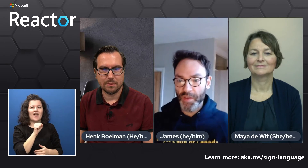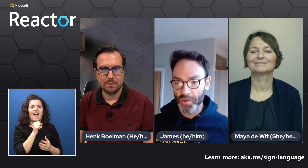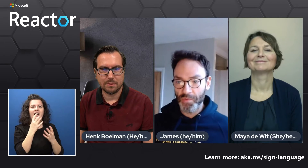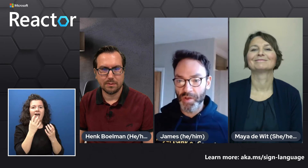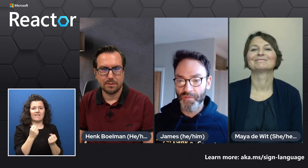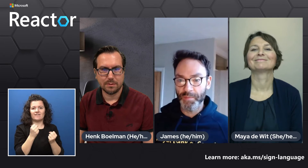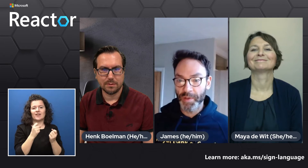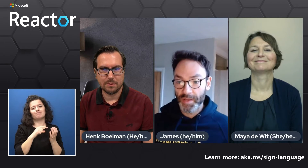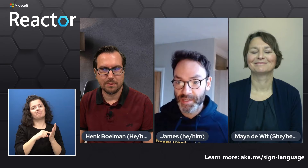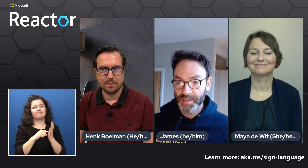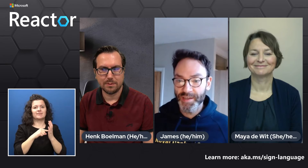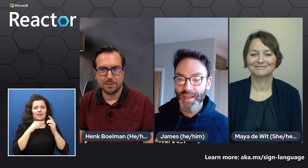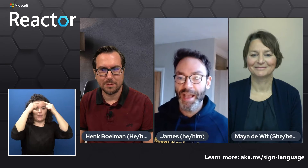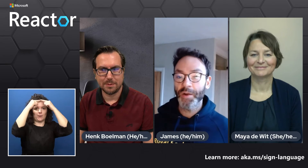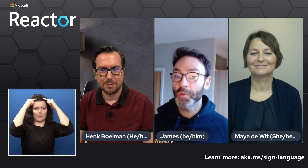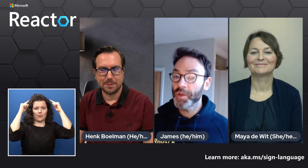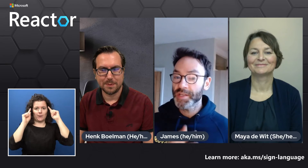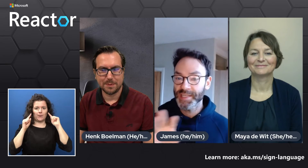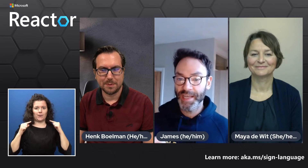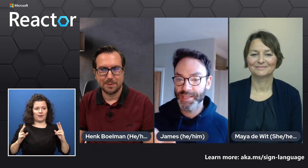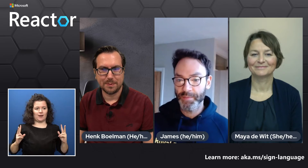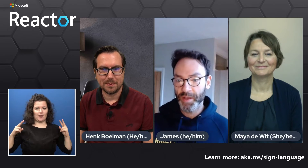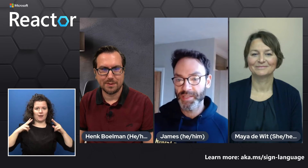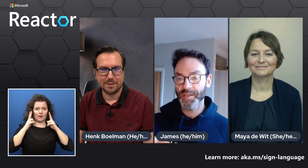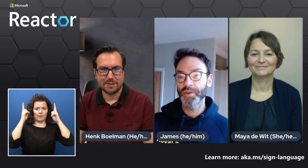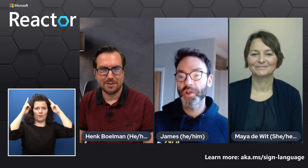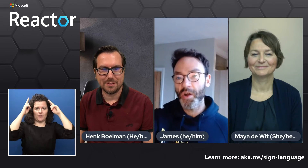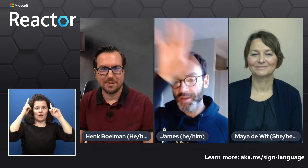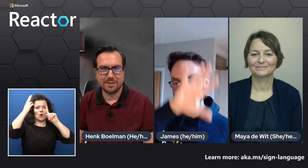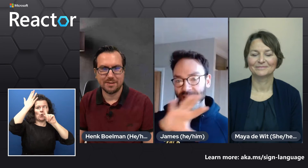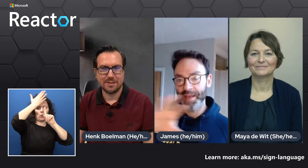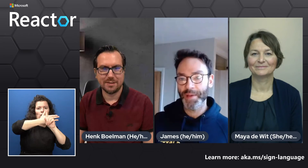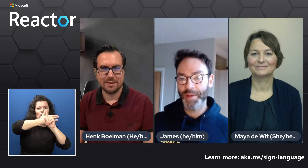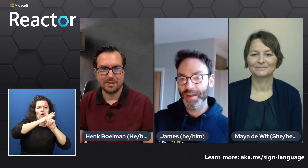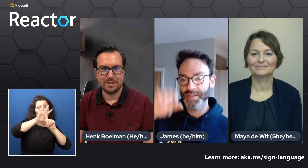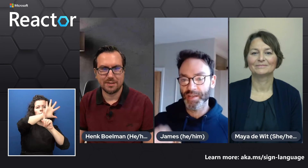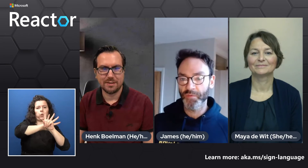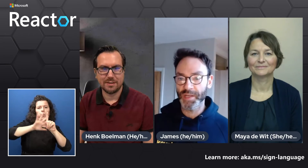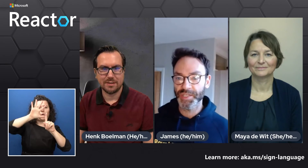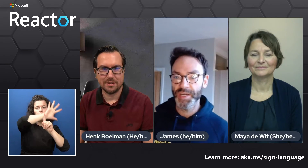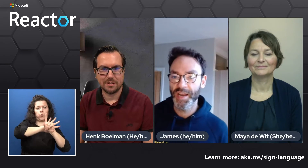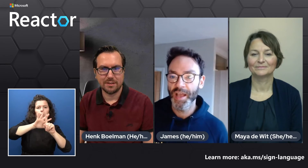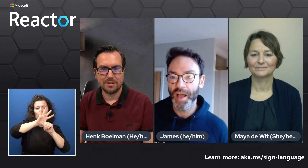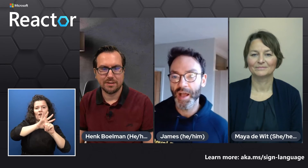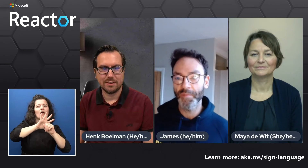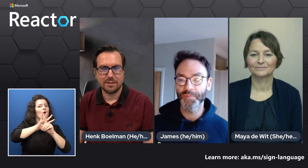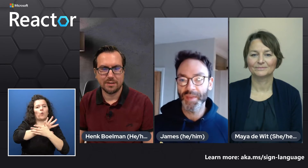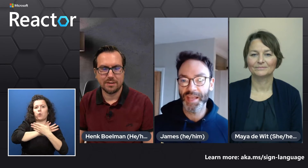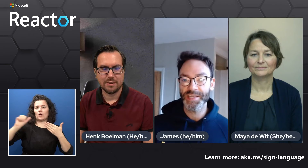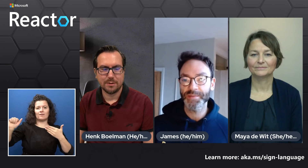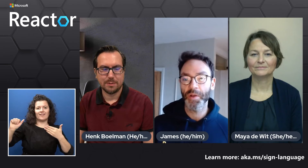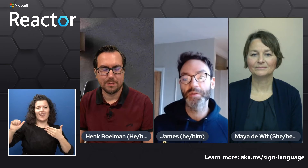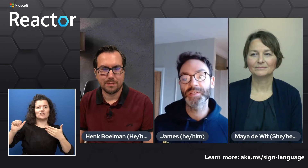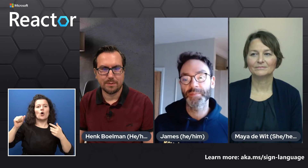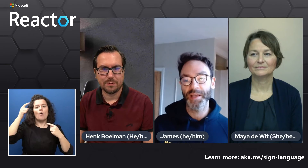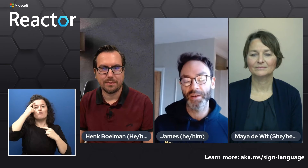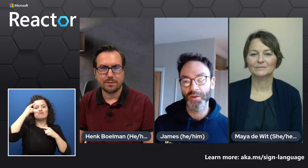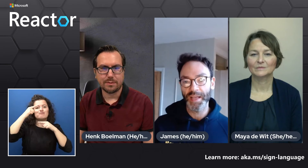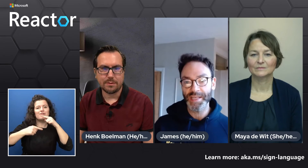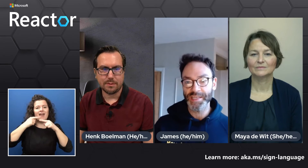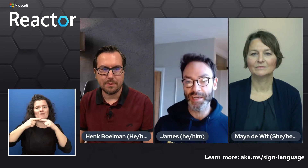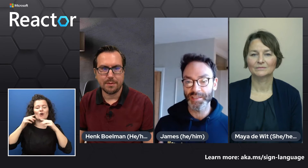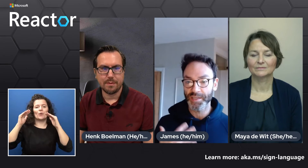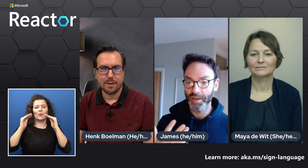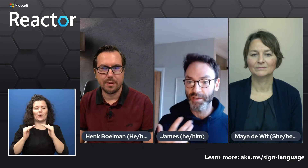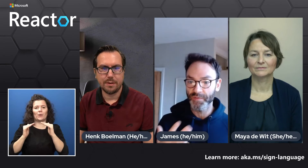just the view of the person, and all you can see is the person, and you can't see their background and stuff, which is supposed to be a